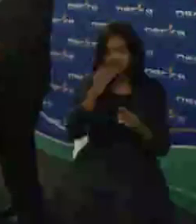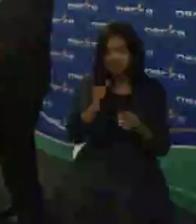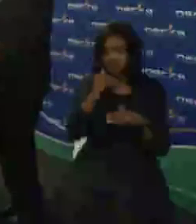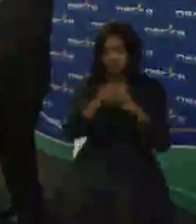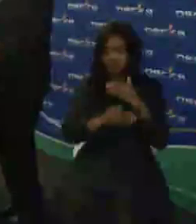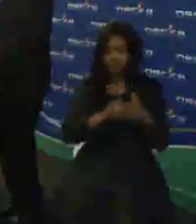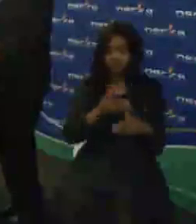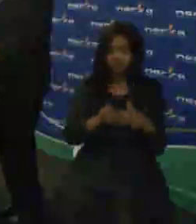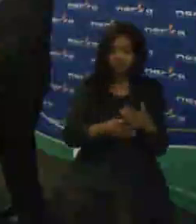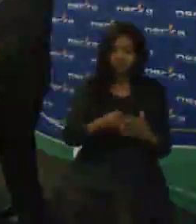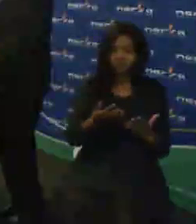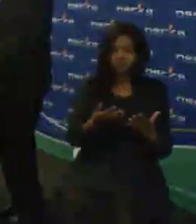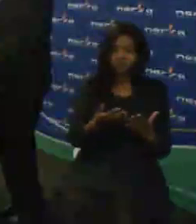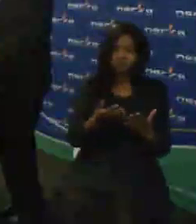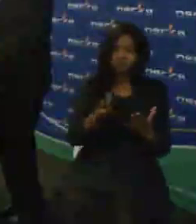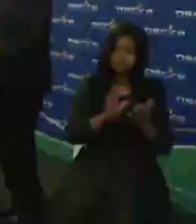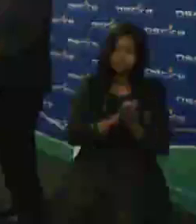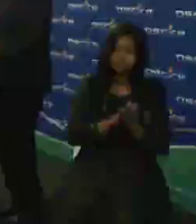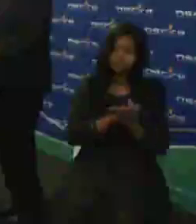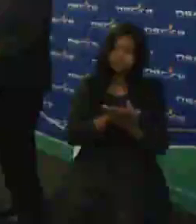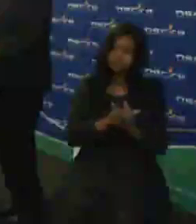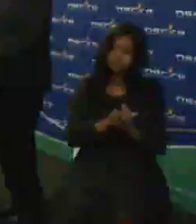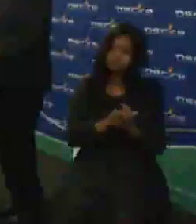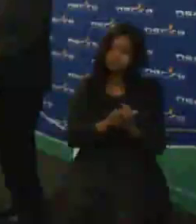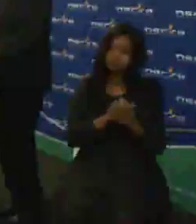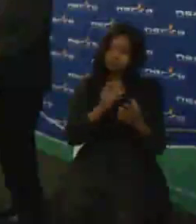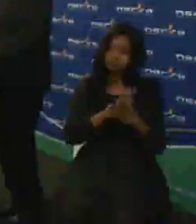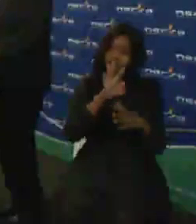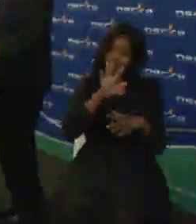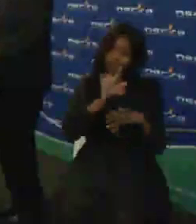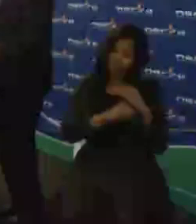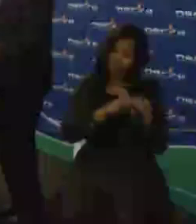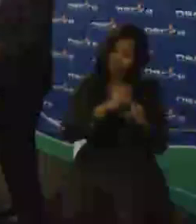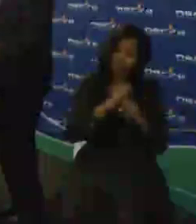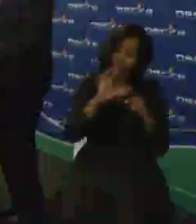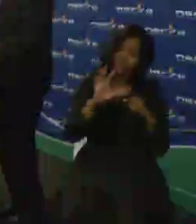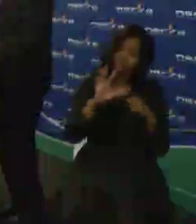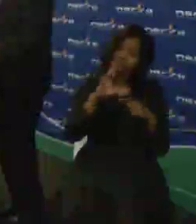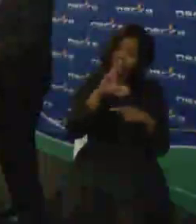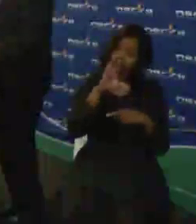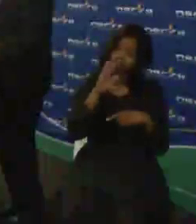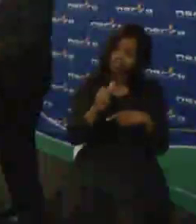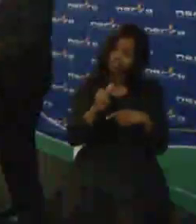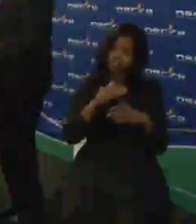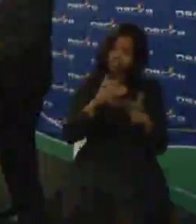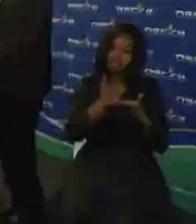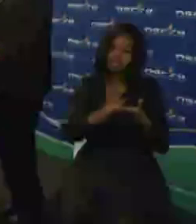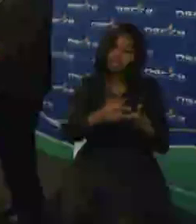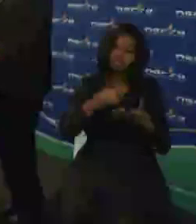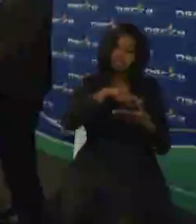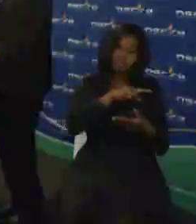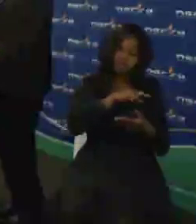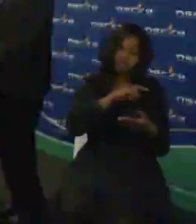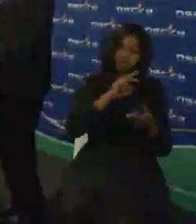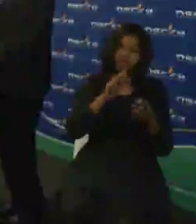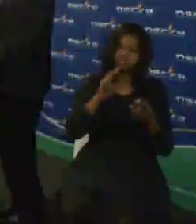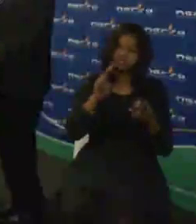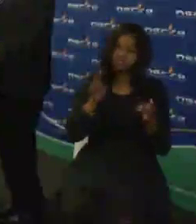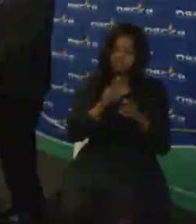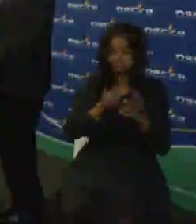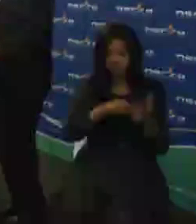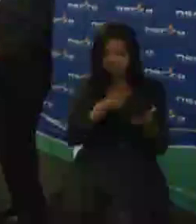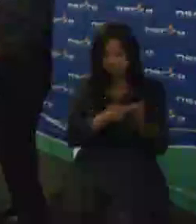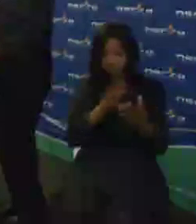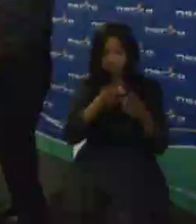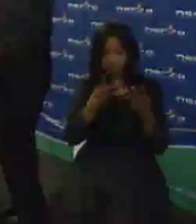process and the year 5 RCA helping us mitigate that shortfall. Once